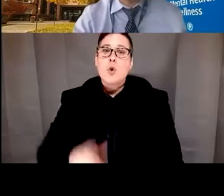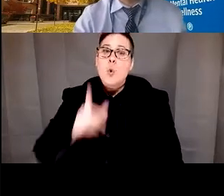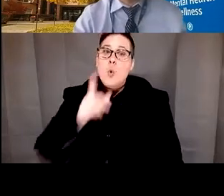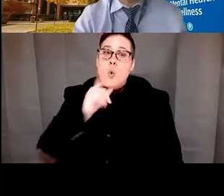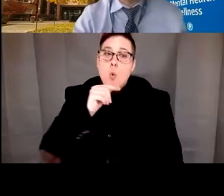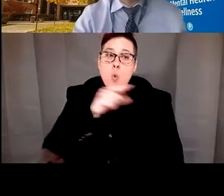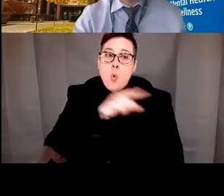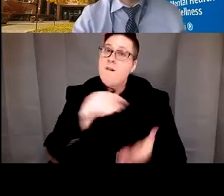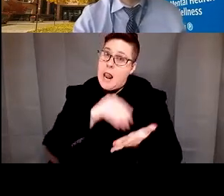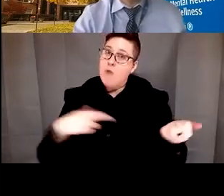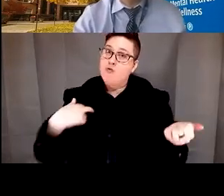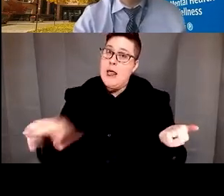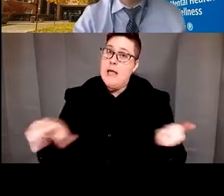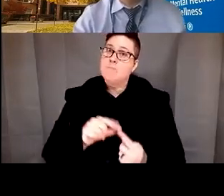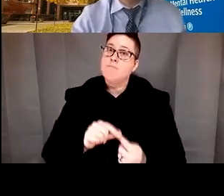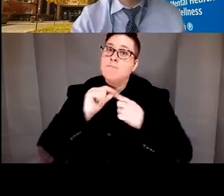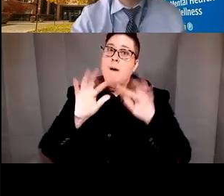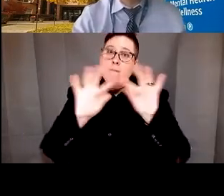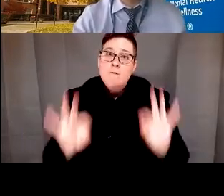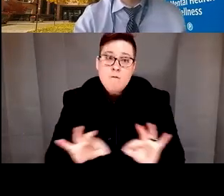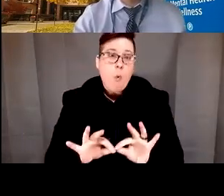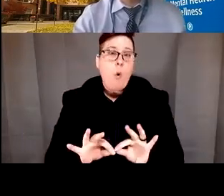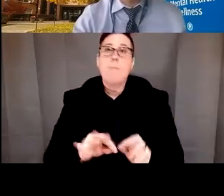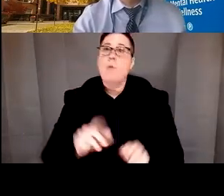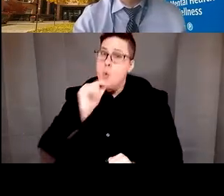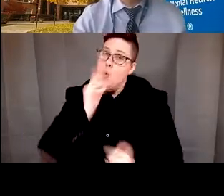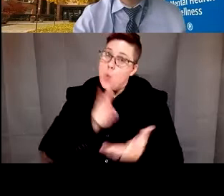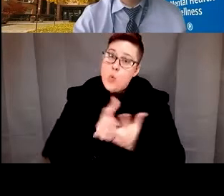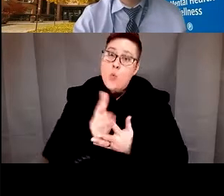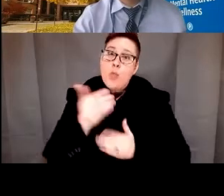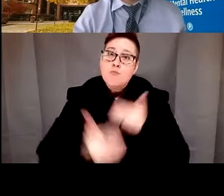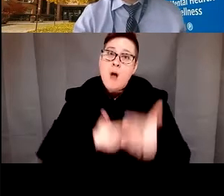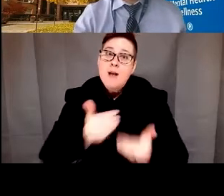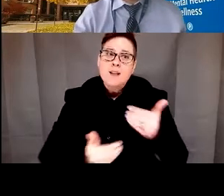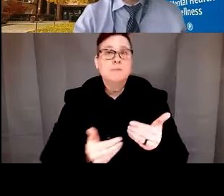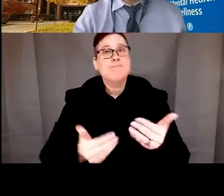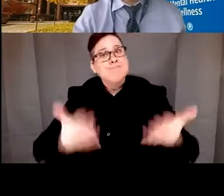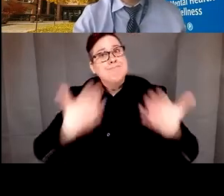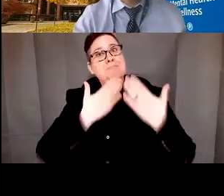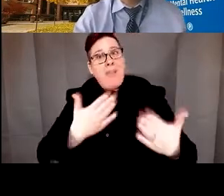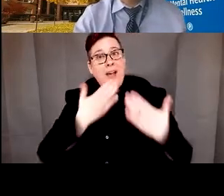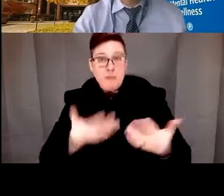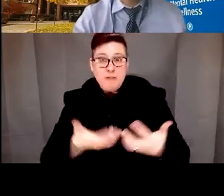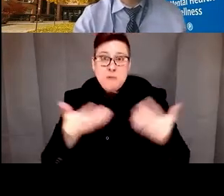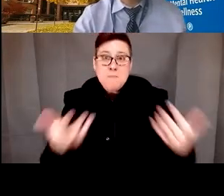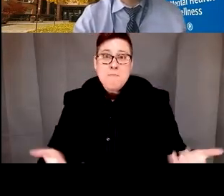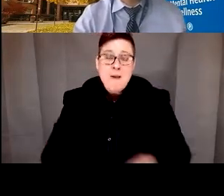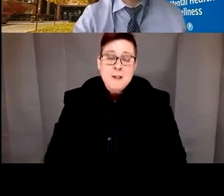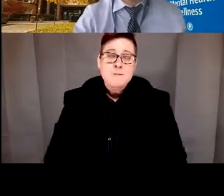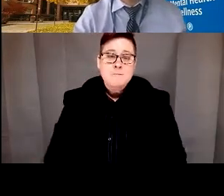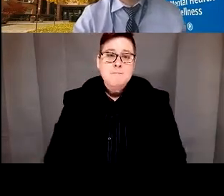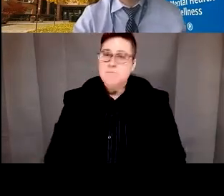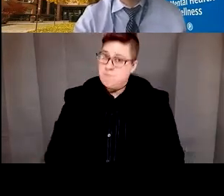religious exemption forms and worked that process through, I also thank you very much. It's a